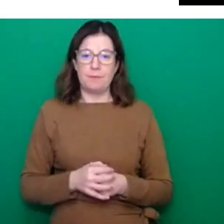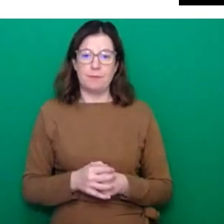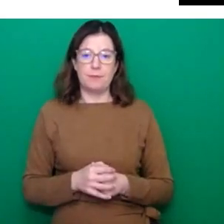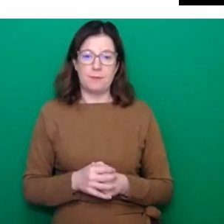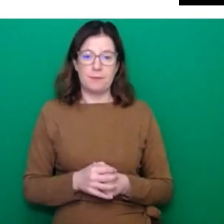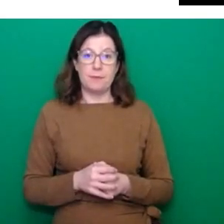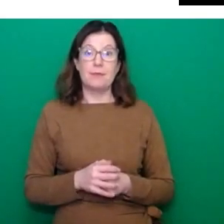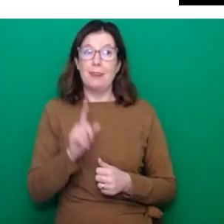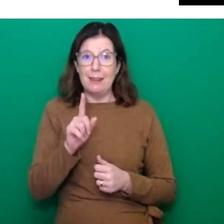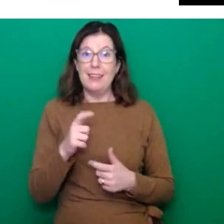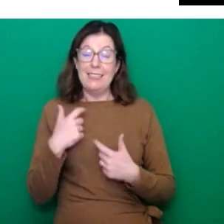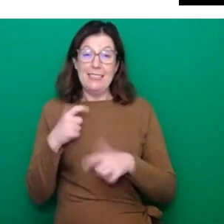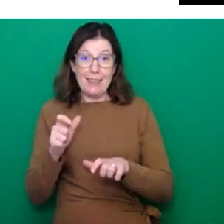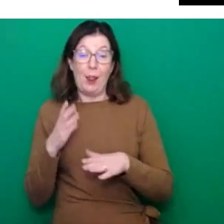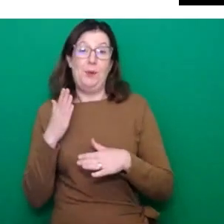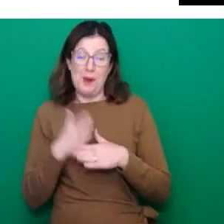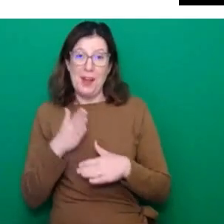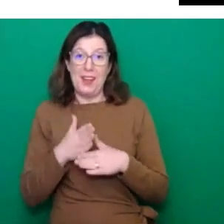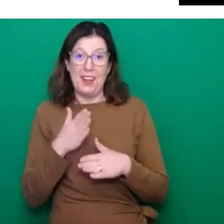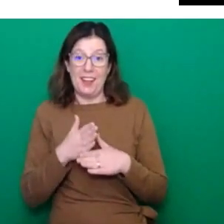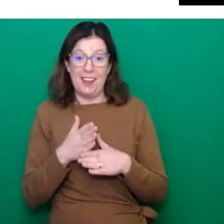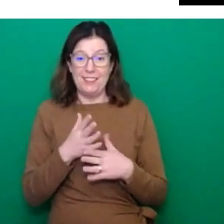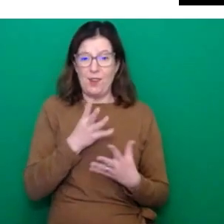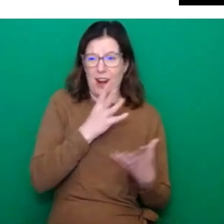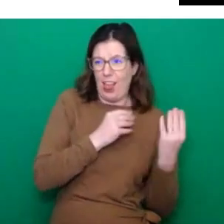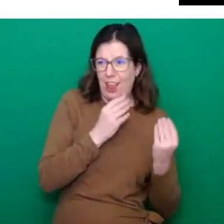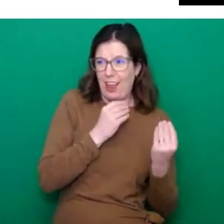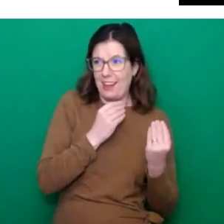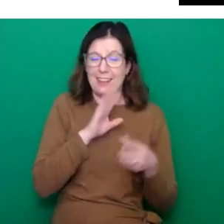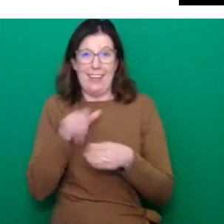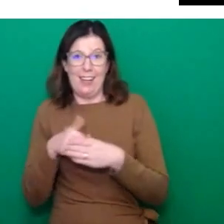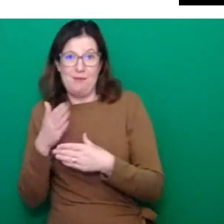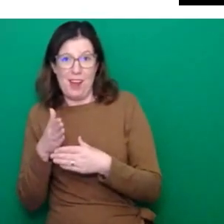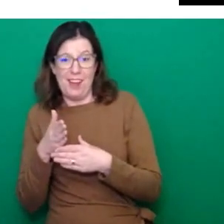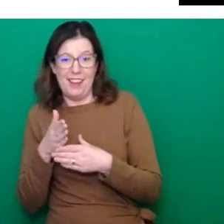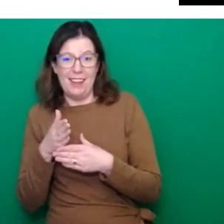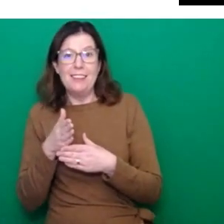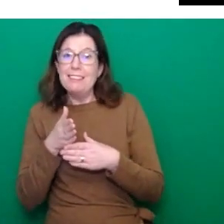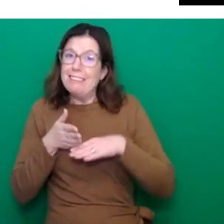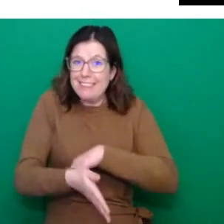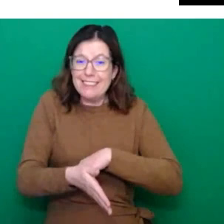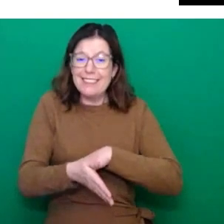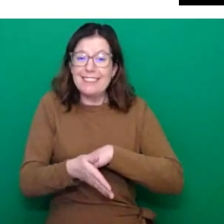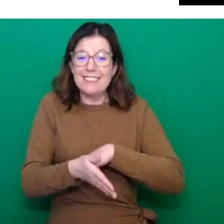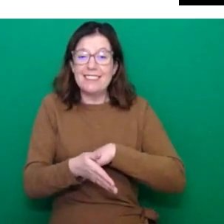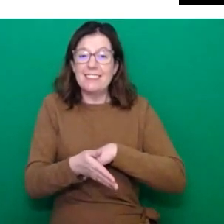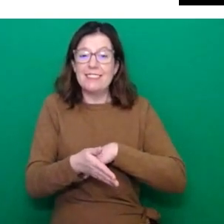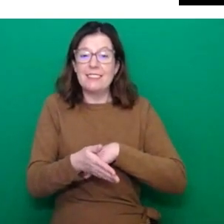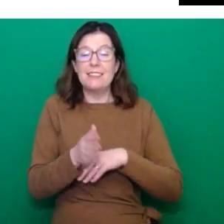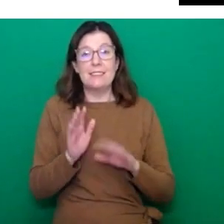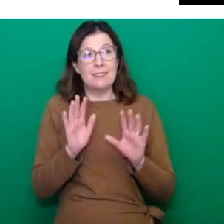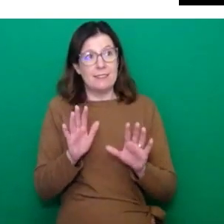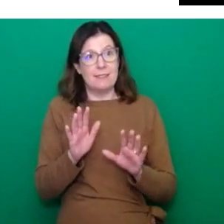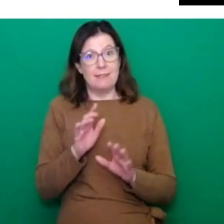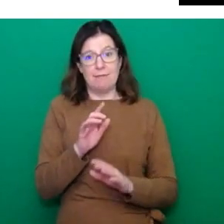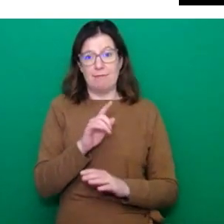alongside working in the field and learning it on the job. So it was quite busy. I think if you know,